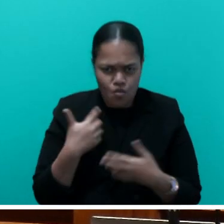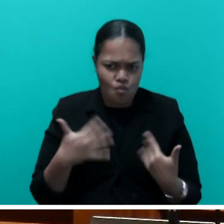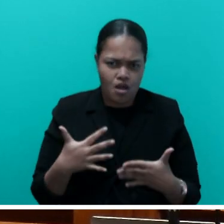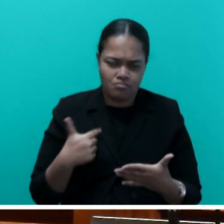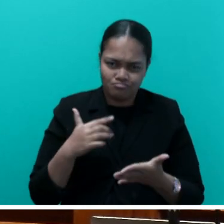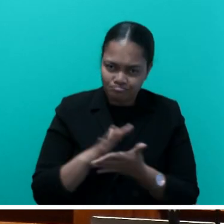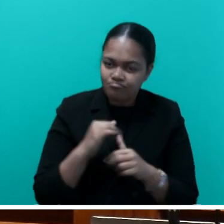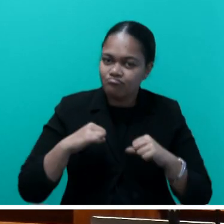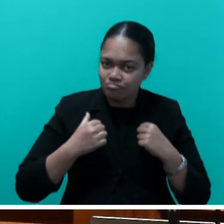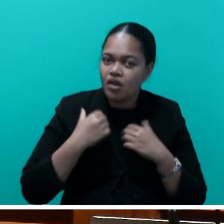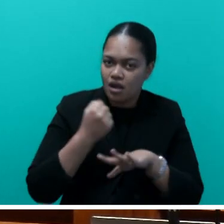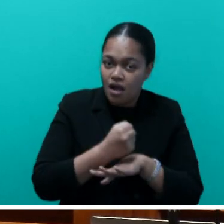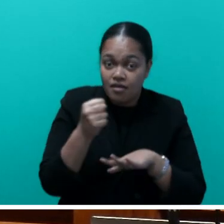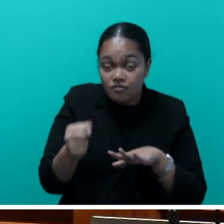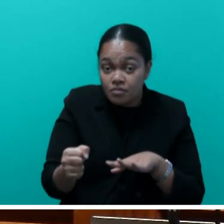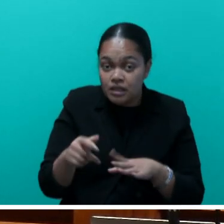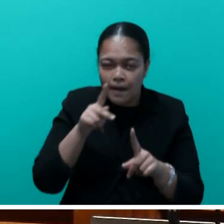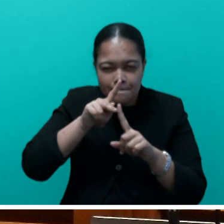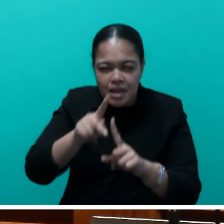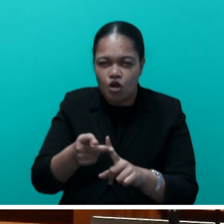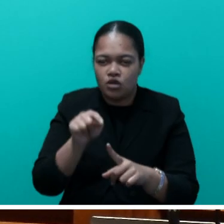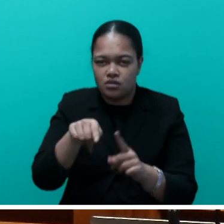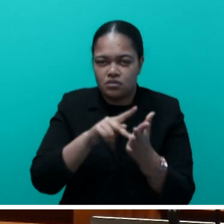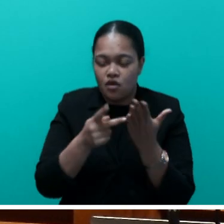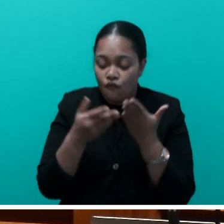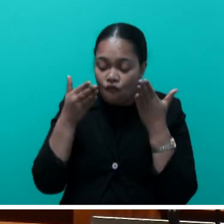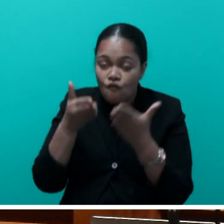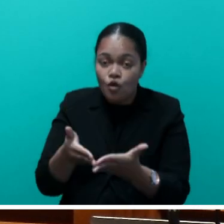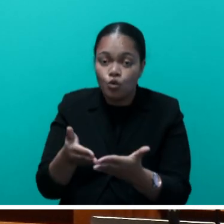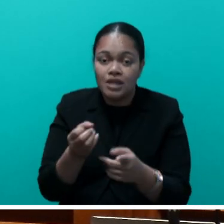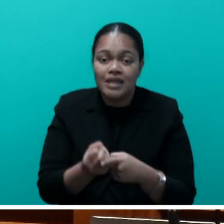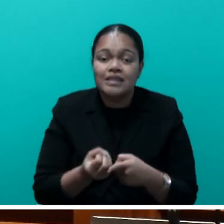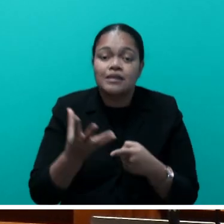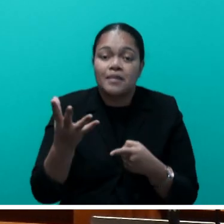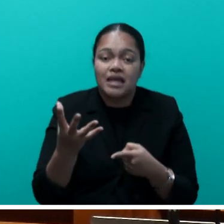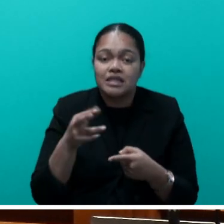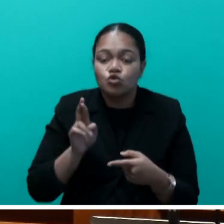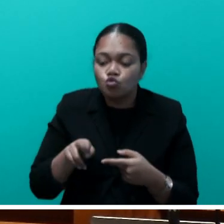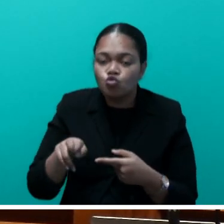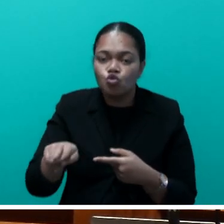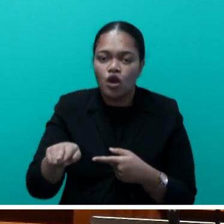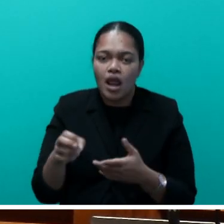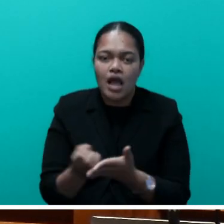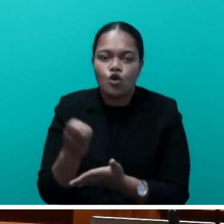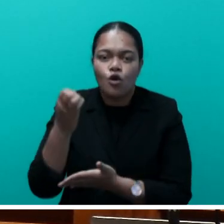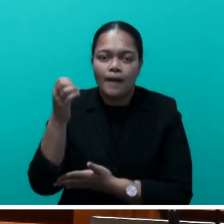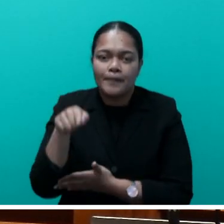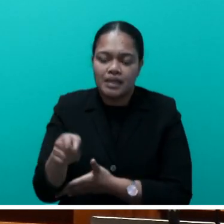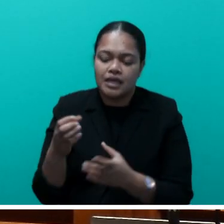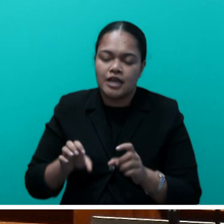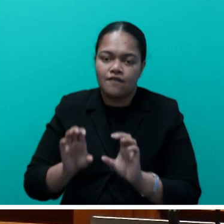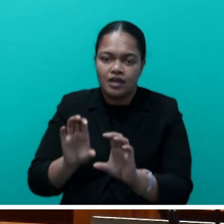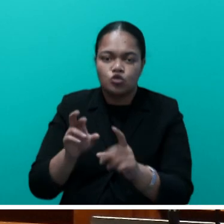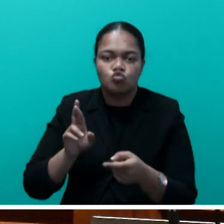note that government has prioritized initiatives that focuses on expanding the rural economy by investing in rural